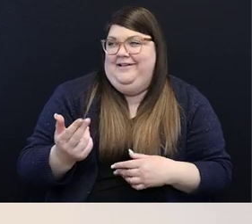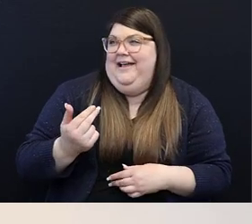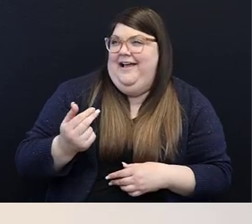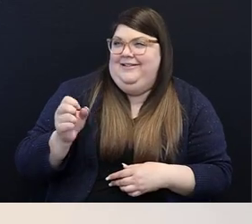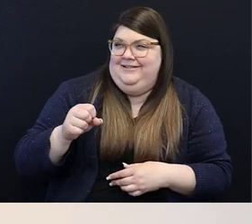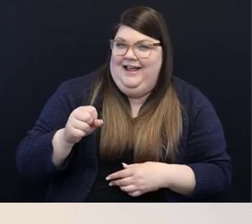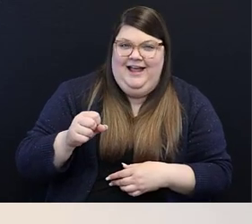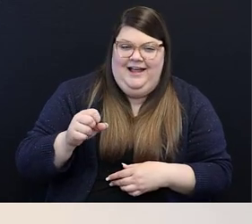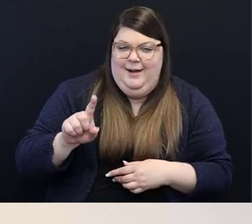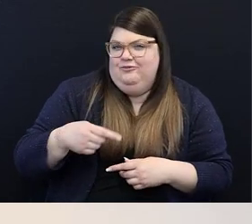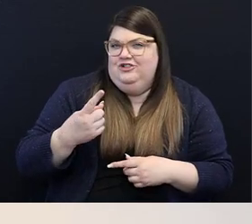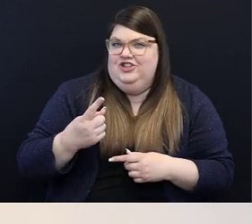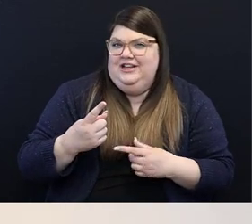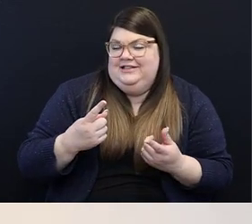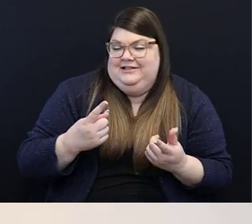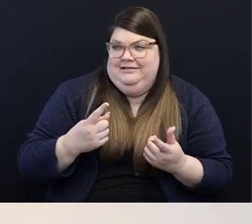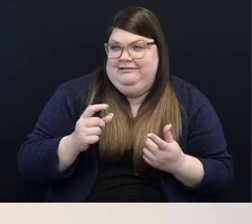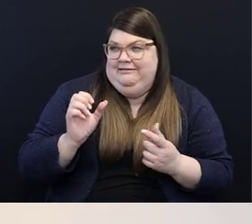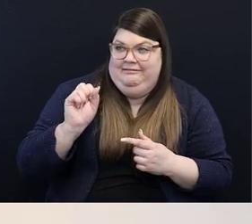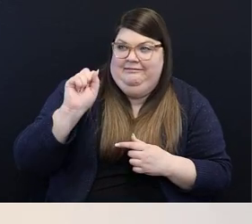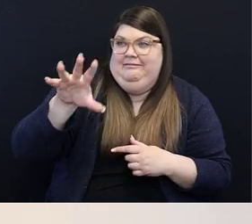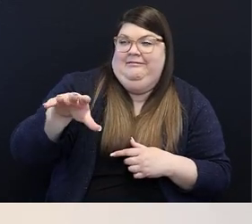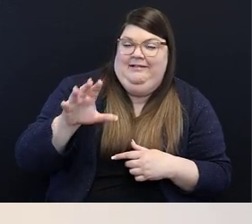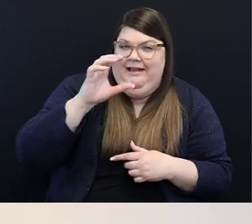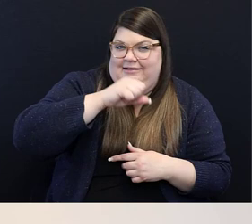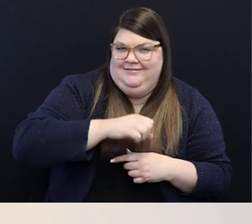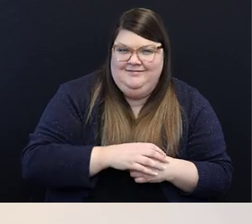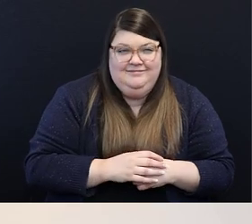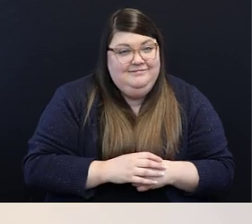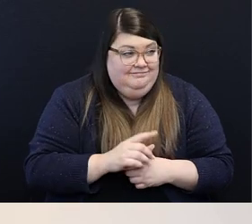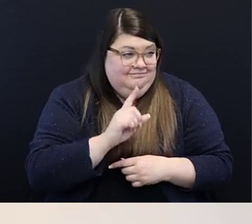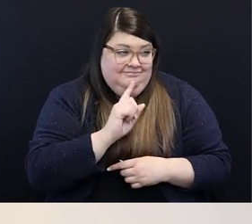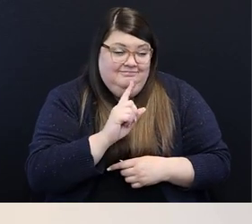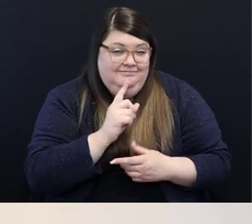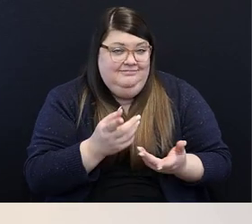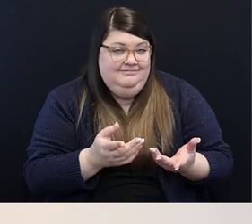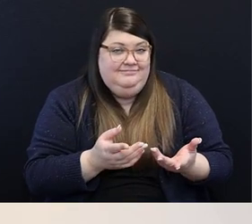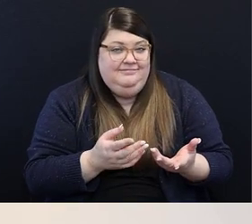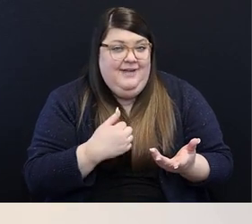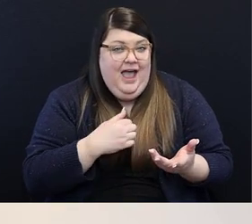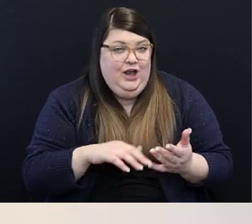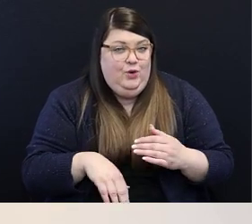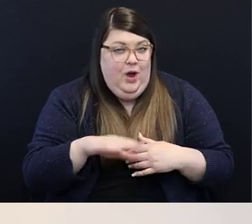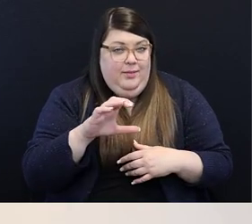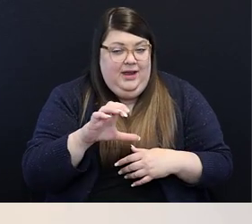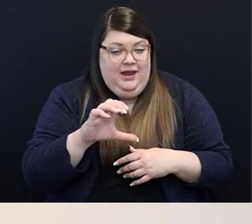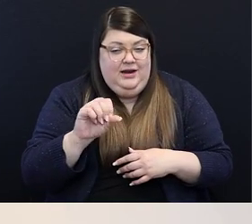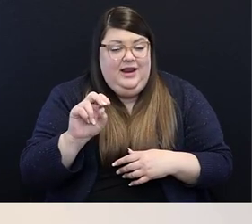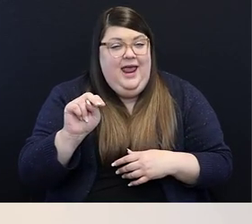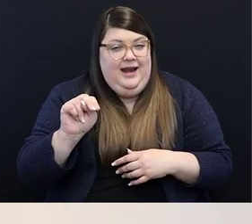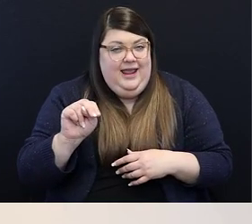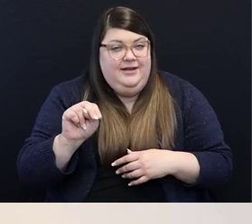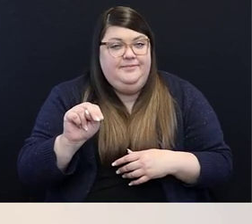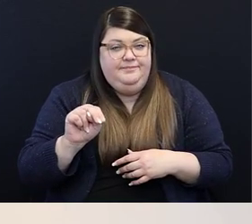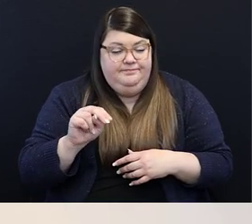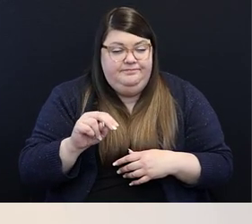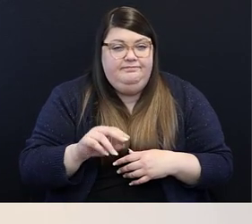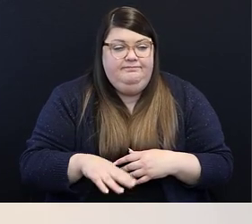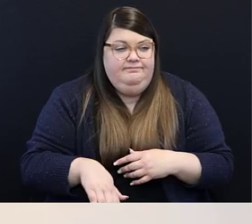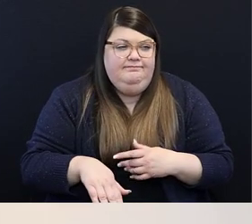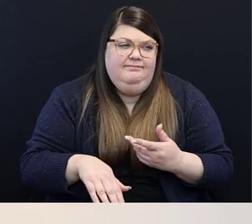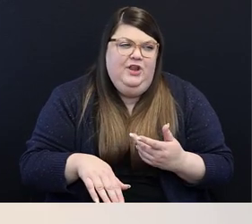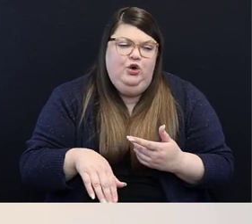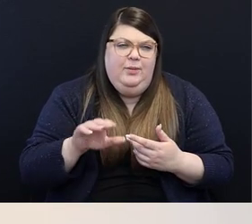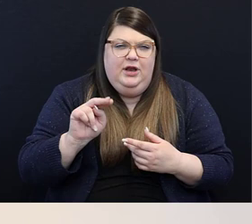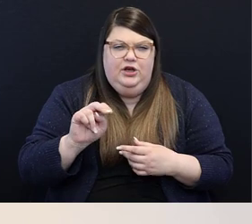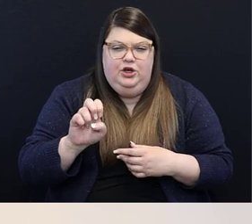I'm just winging it. Just kidding. No, it's true. I mean, I grew up in Connecticut, and I grew up in New Haven a